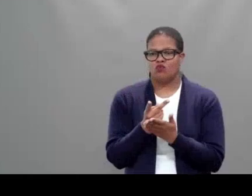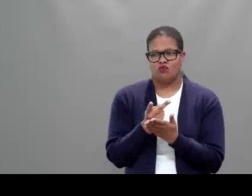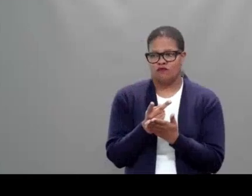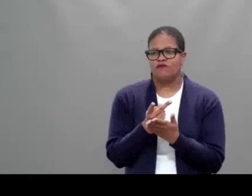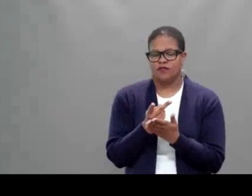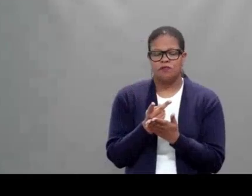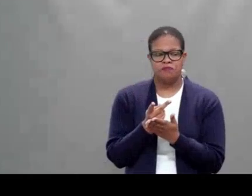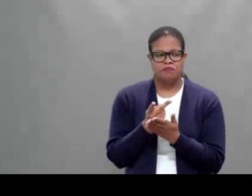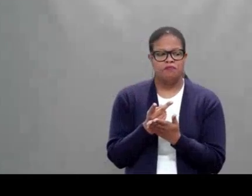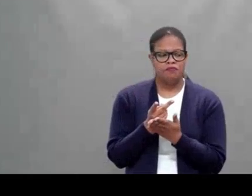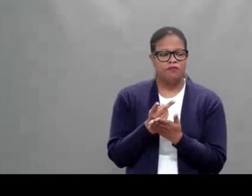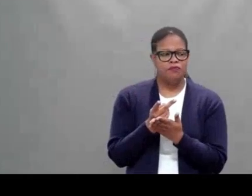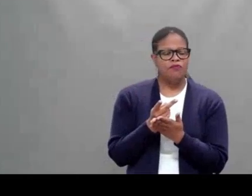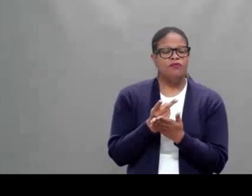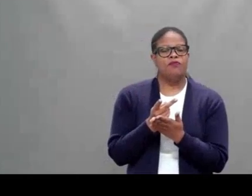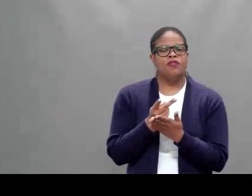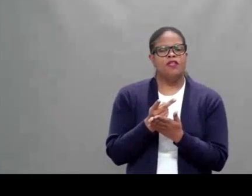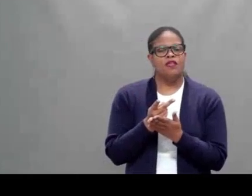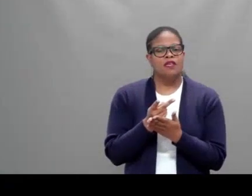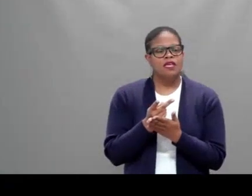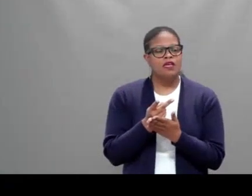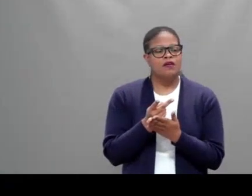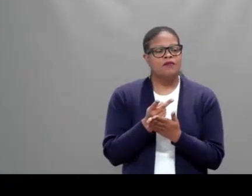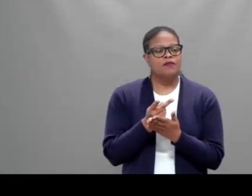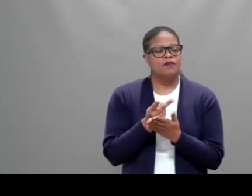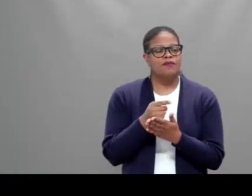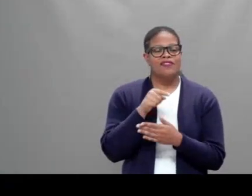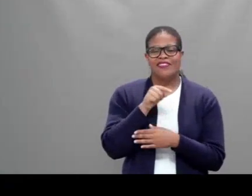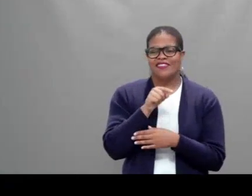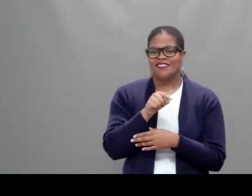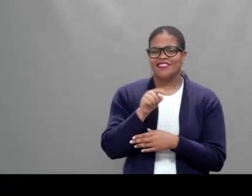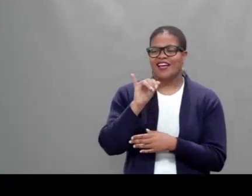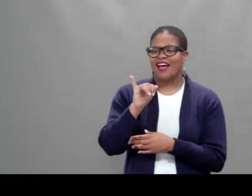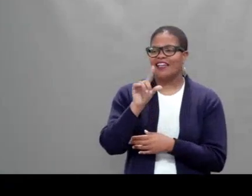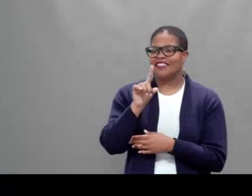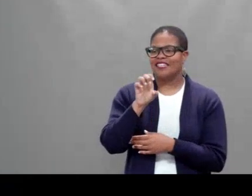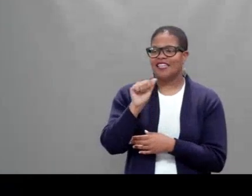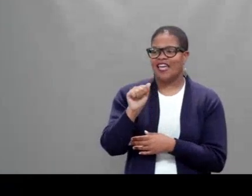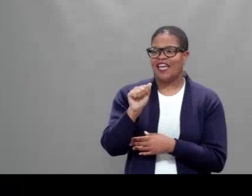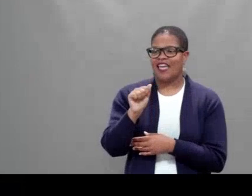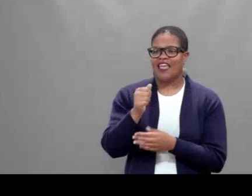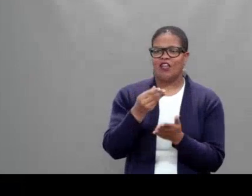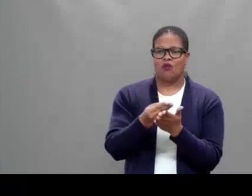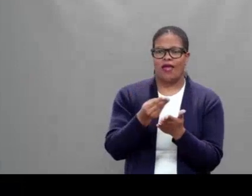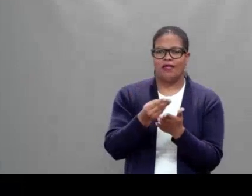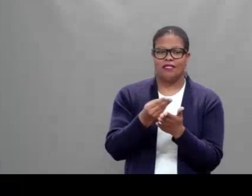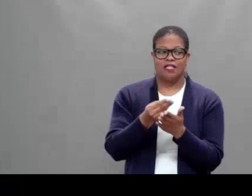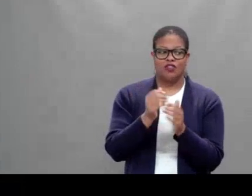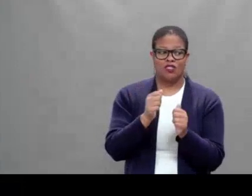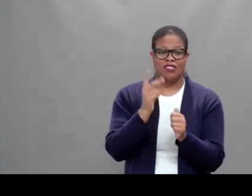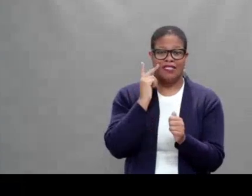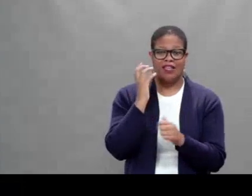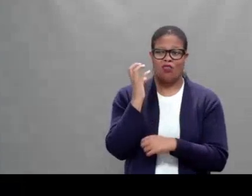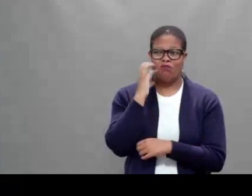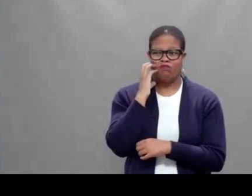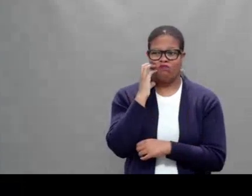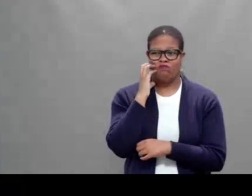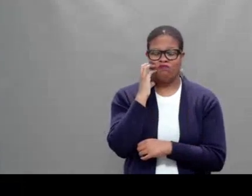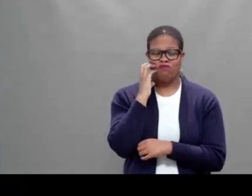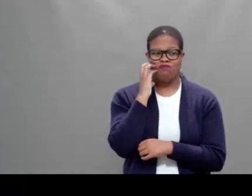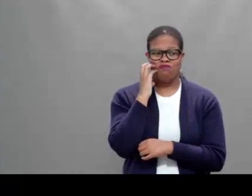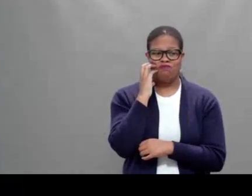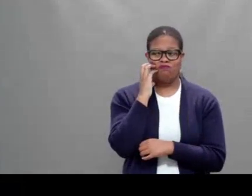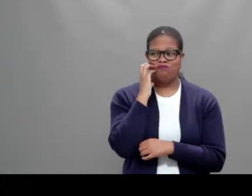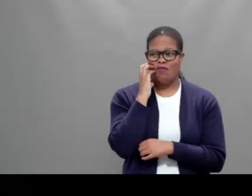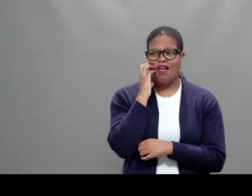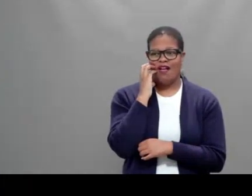that. This is the IDEA grant, and as you can see, it is rather thick, and I